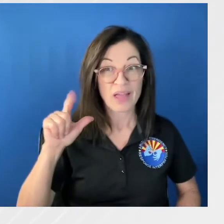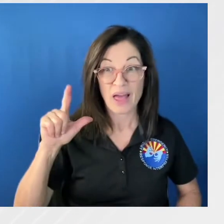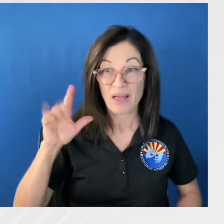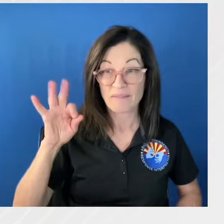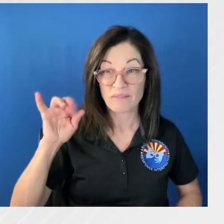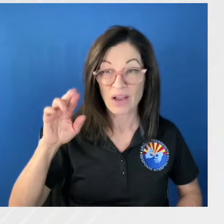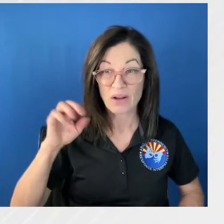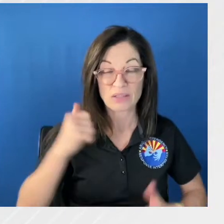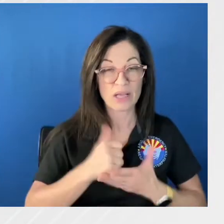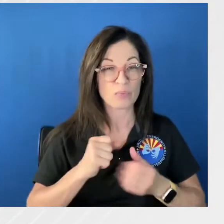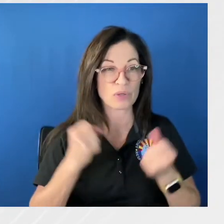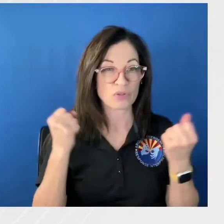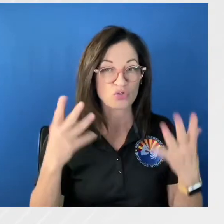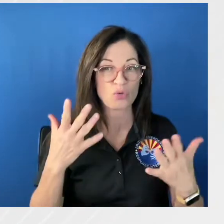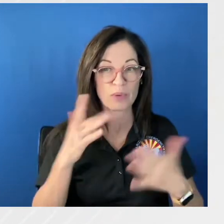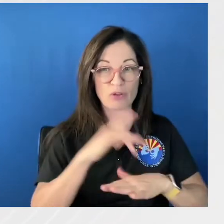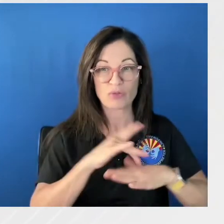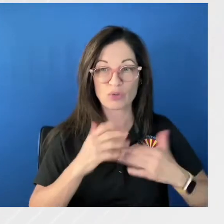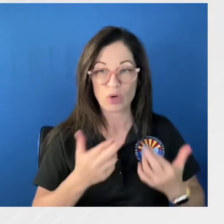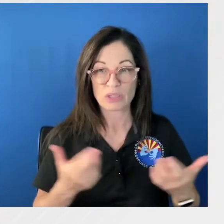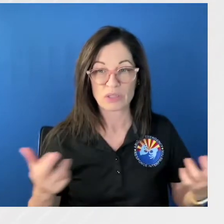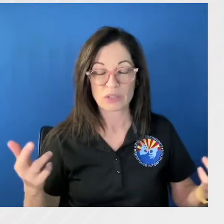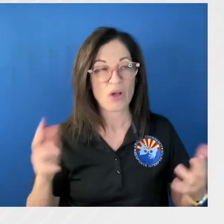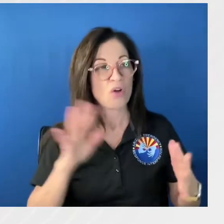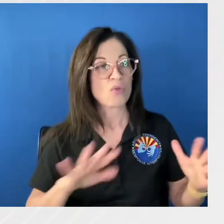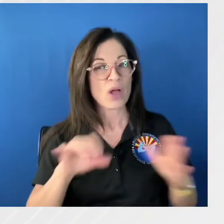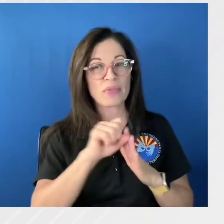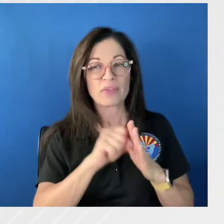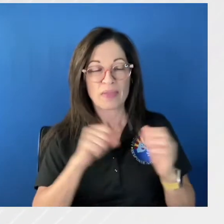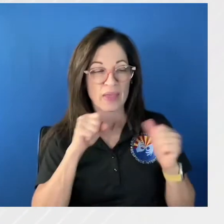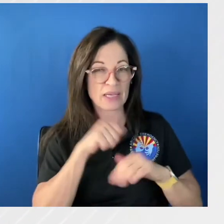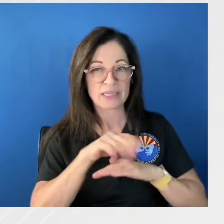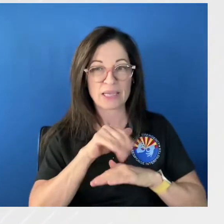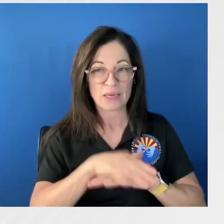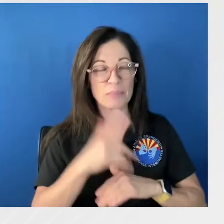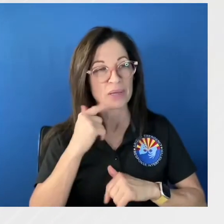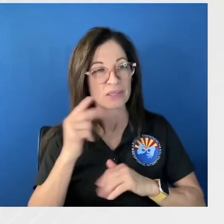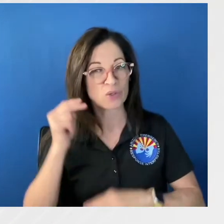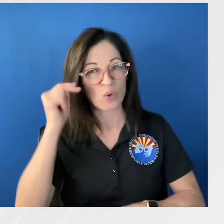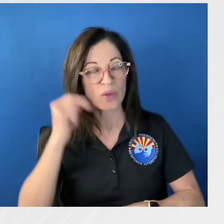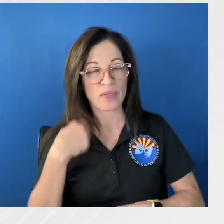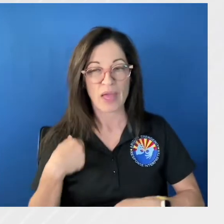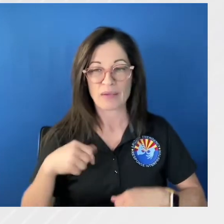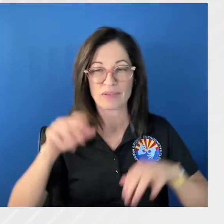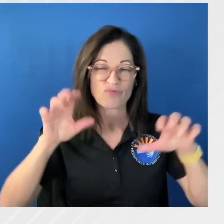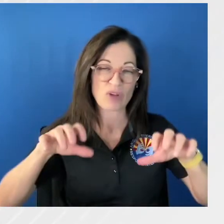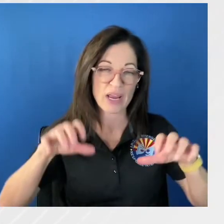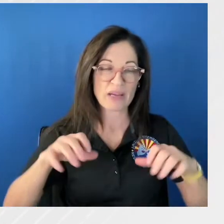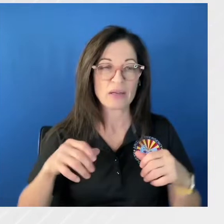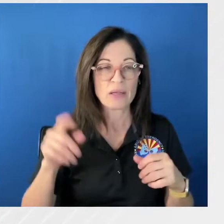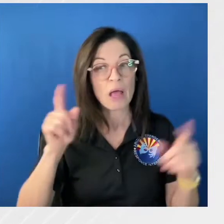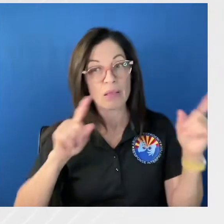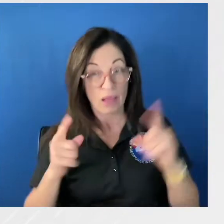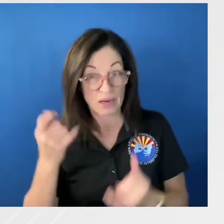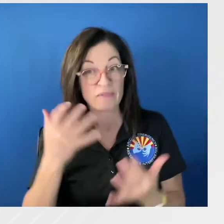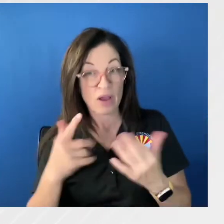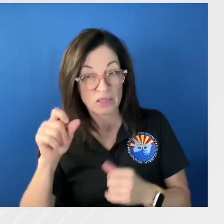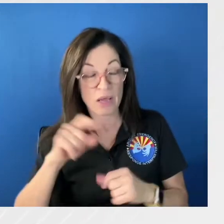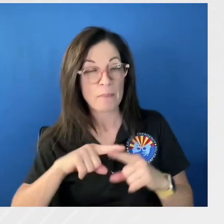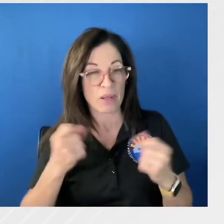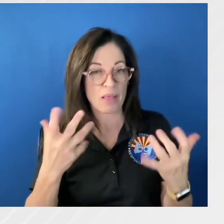here. All over the North State, they've sent resources down. You know, it's a little bit wet up there. They have some lightning fires, but they have a lot of resources that have helped us. They've